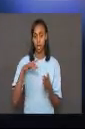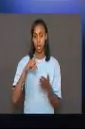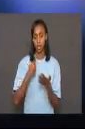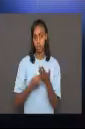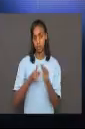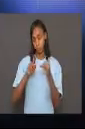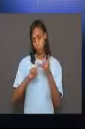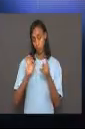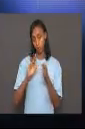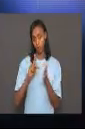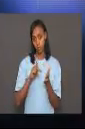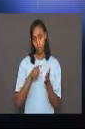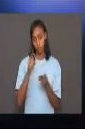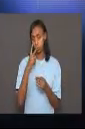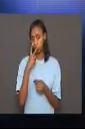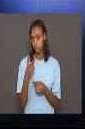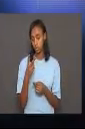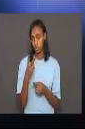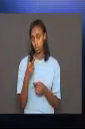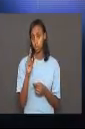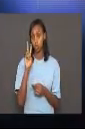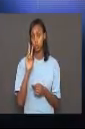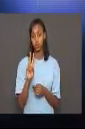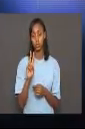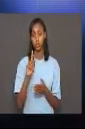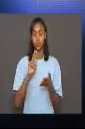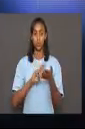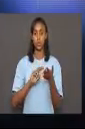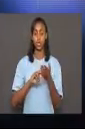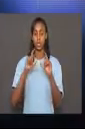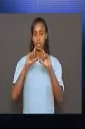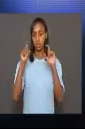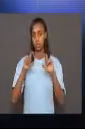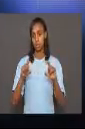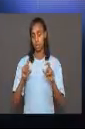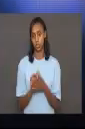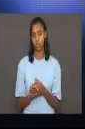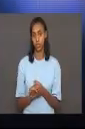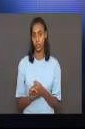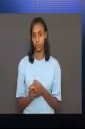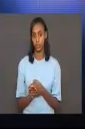At the bottom of the page, you will see 2 reading texts.